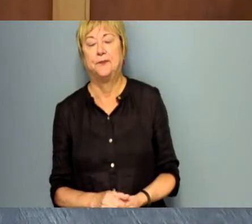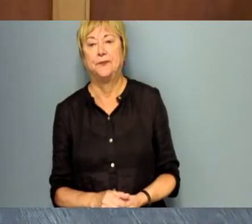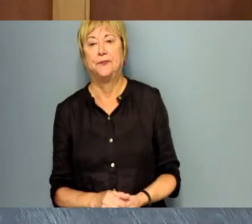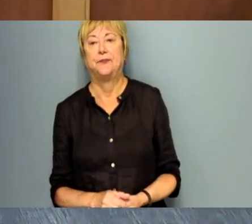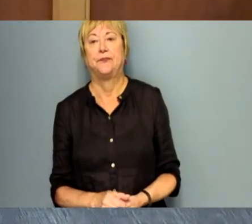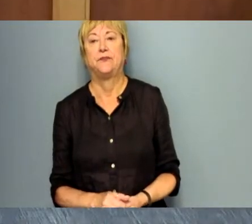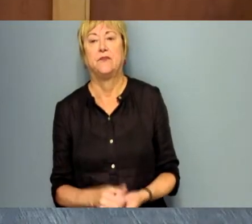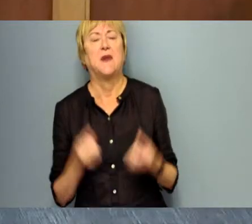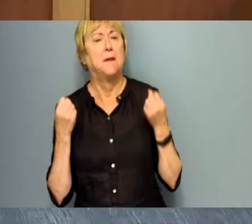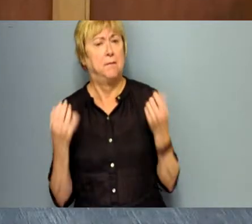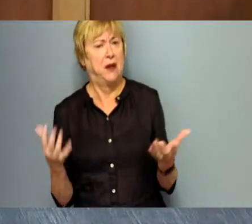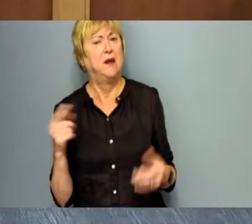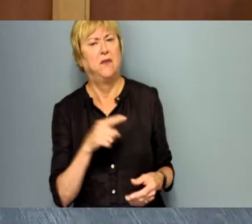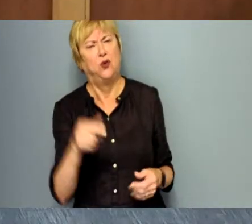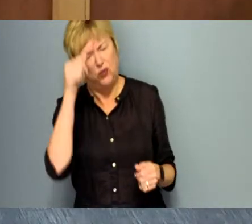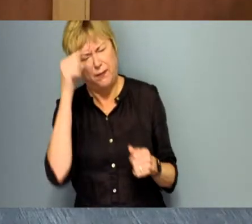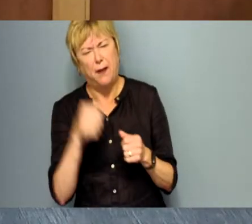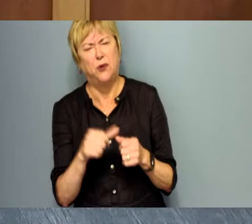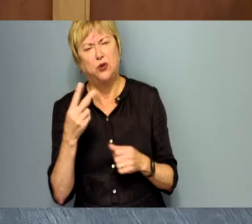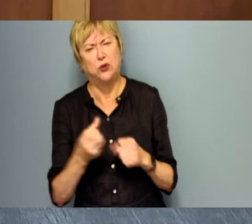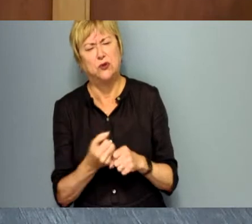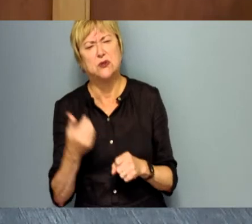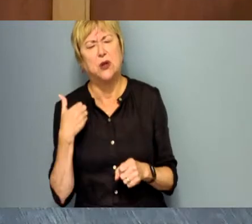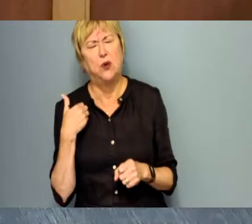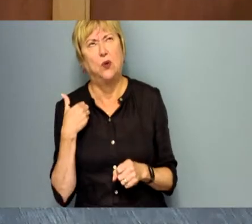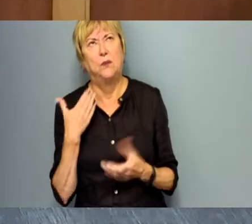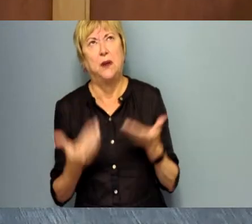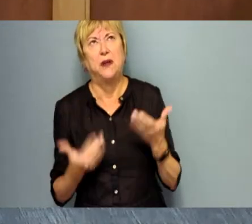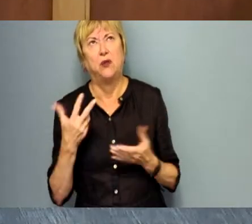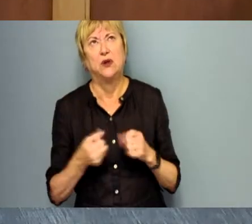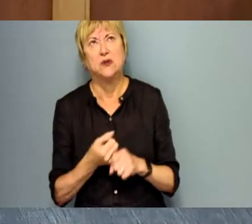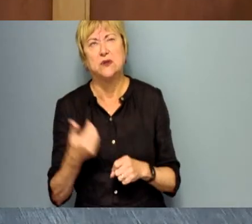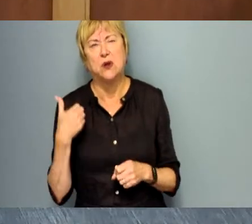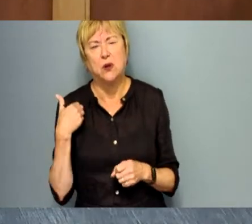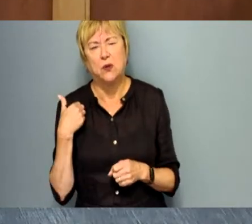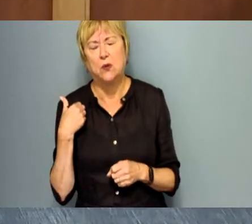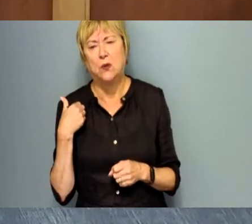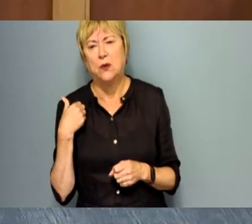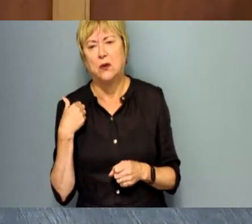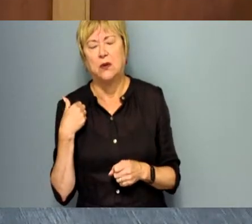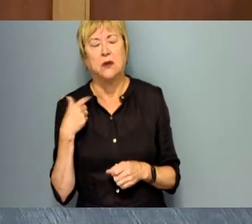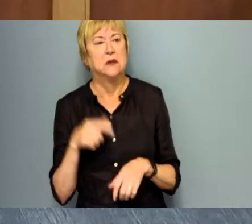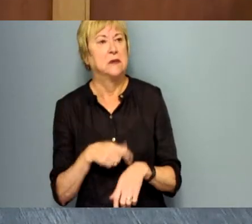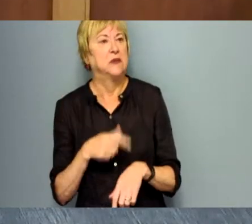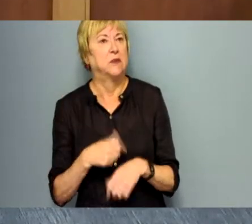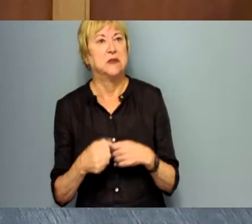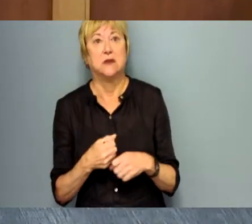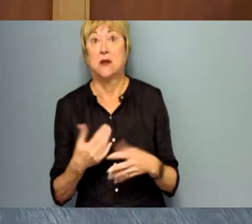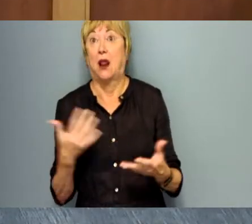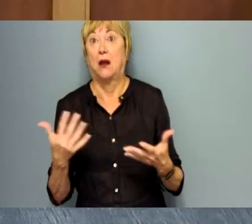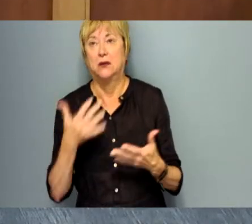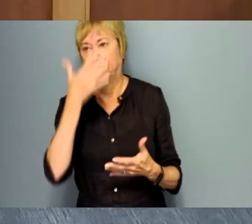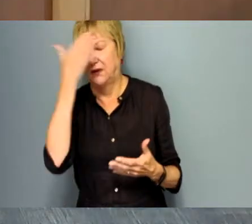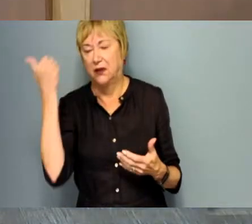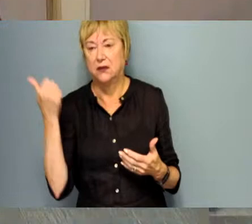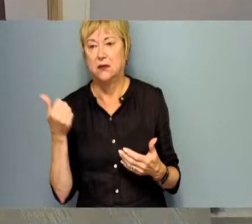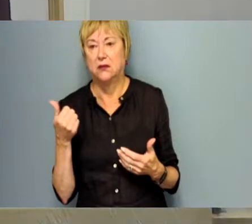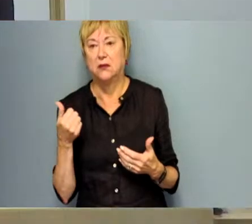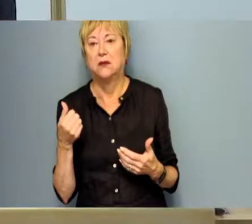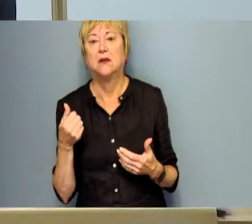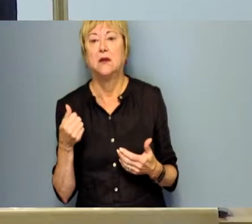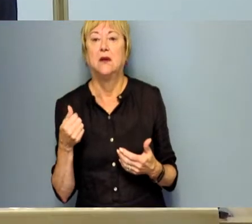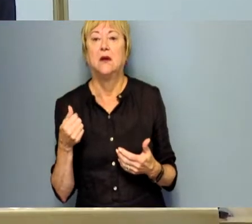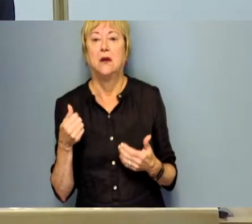Many of you remember, I think it was 2 years ago, maybe 3, sometimes the years go by, that we had a